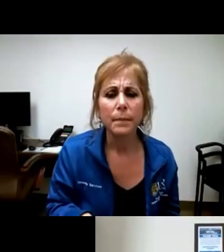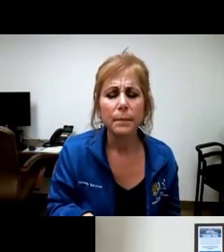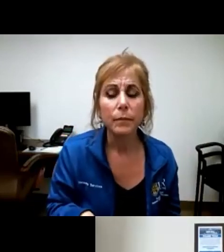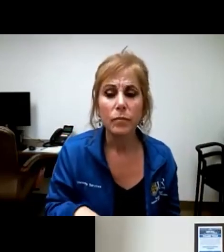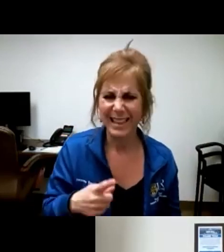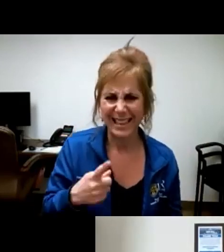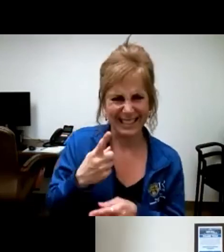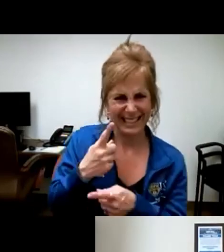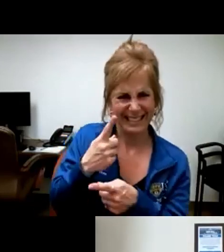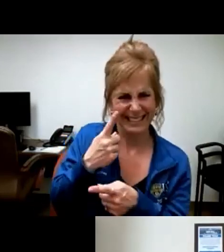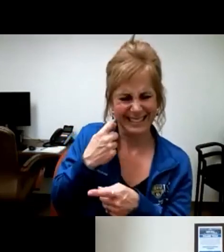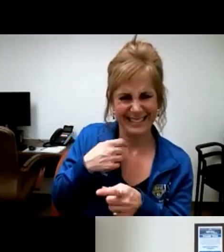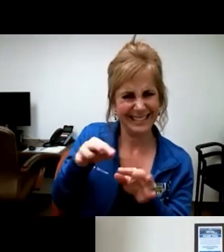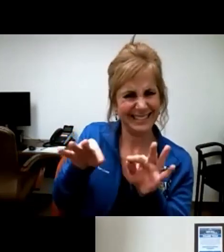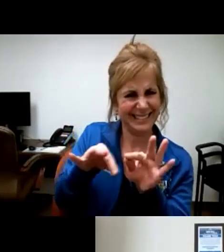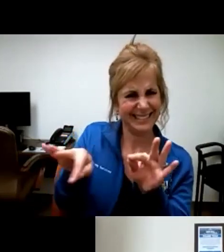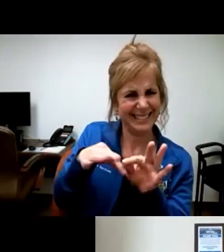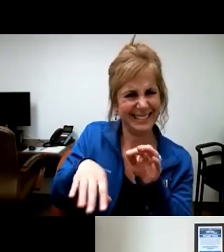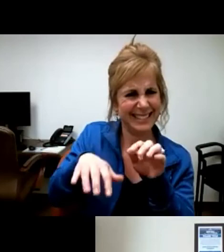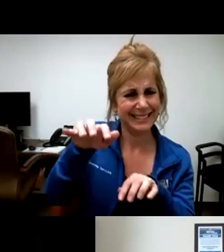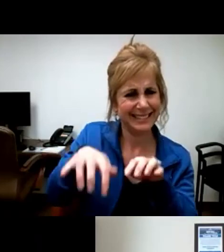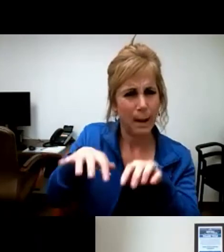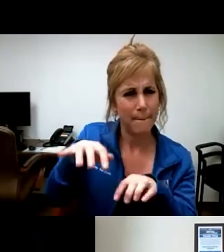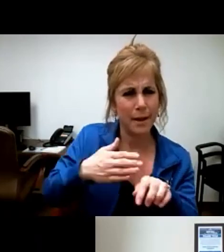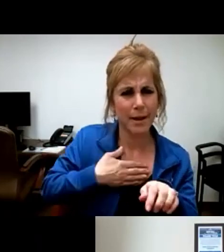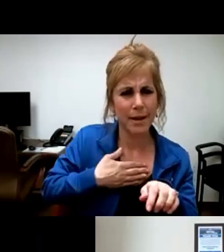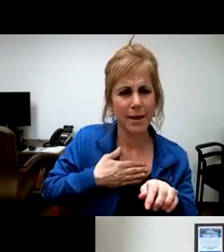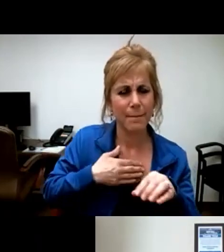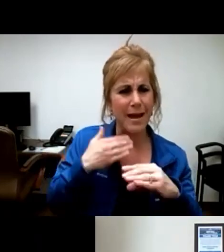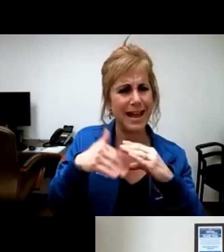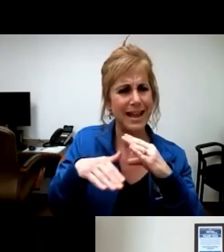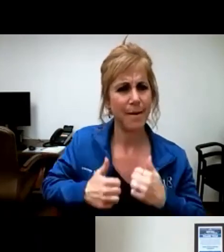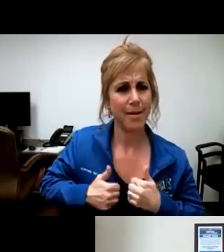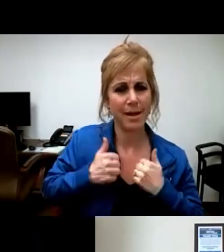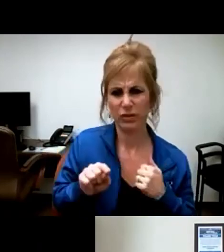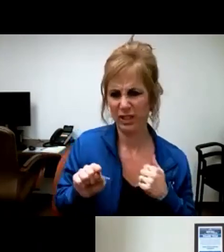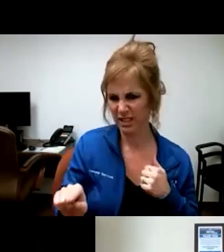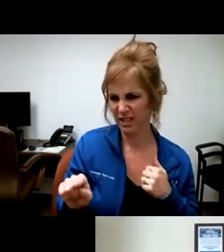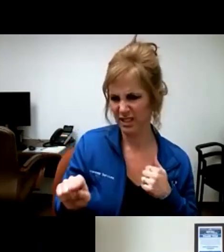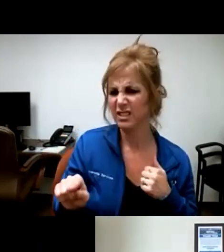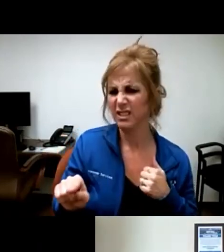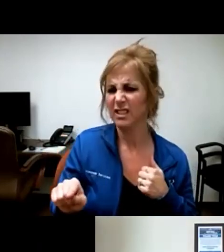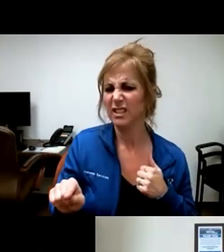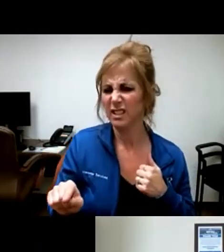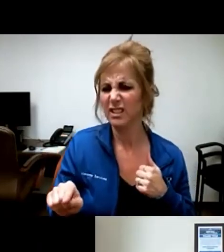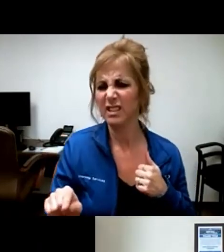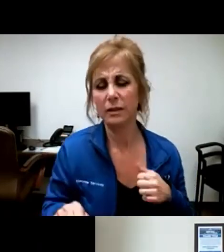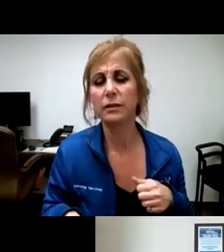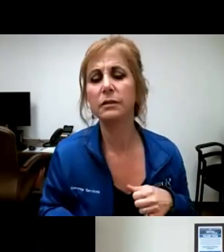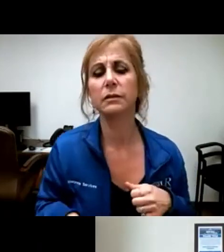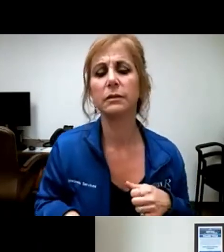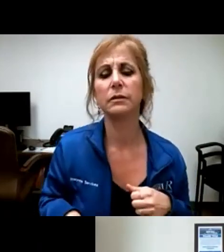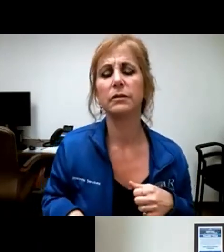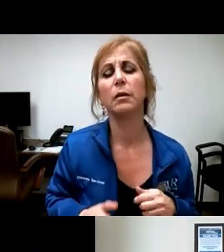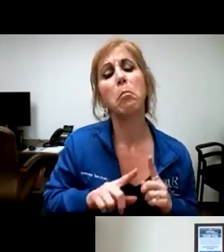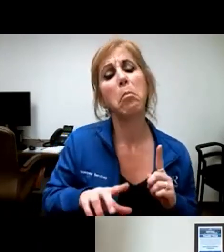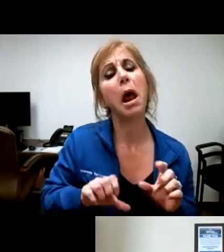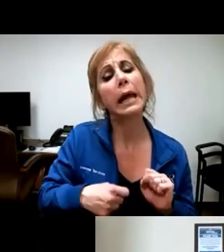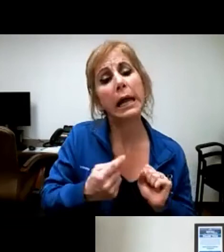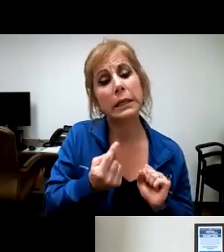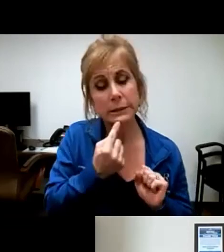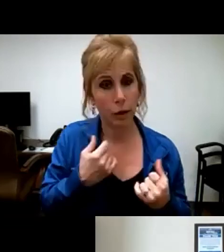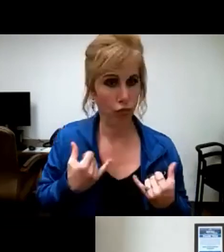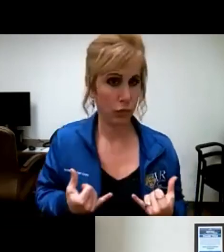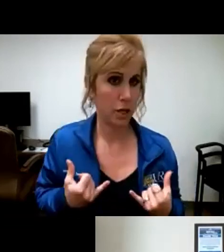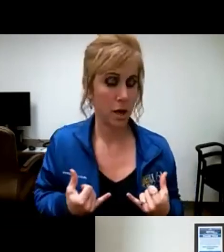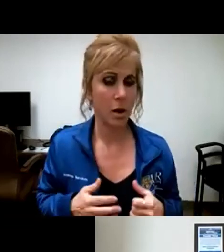So email me separately to find out exactly the types of things you're looking at in the community you're looking at. One thing I'll just say is that there really